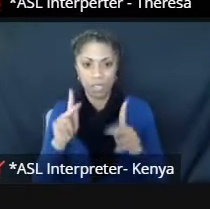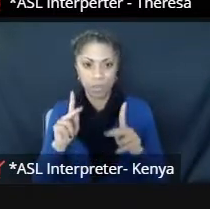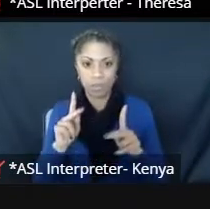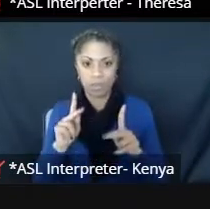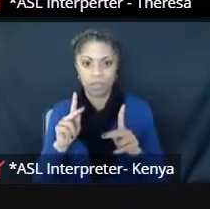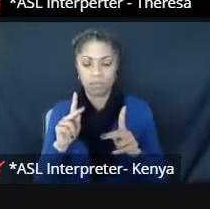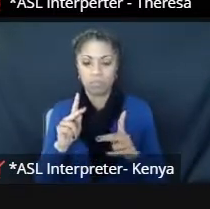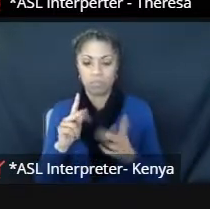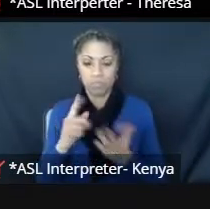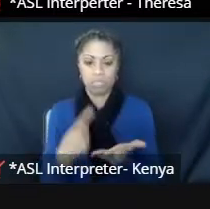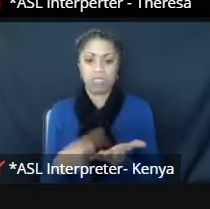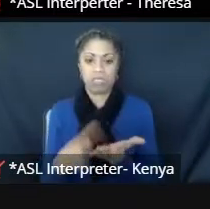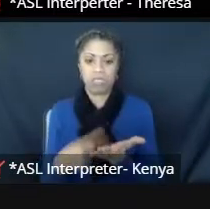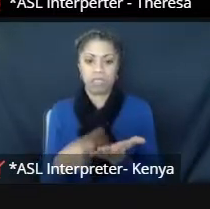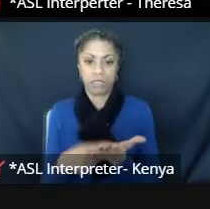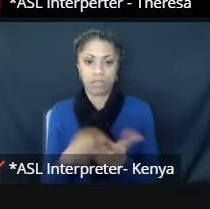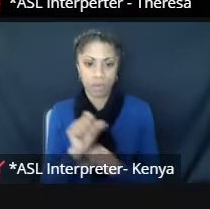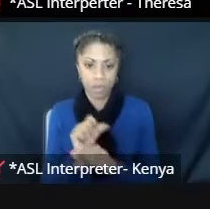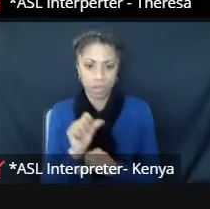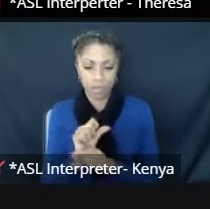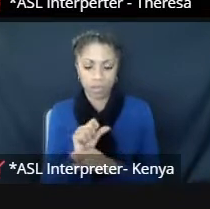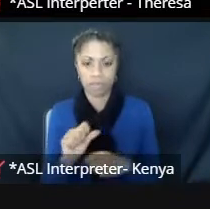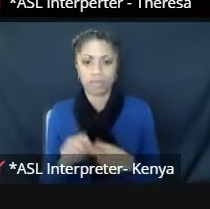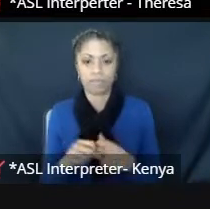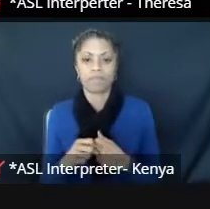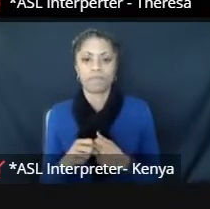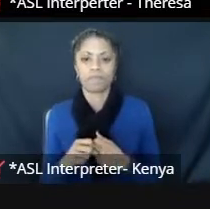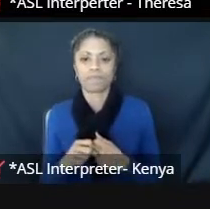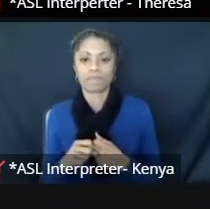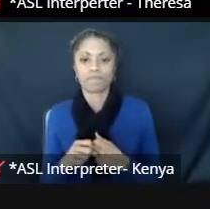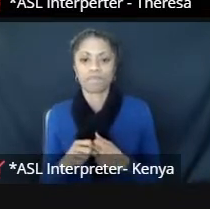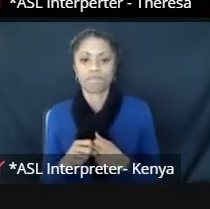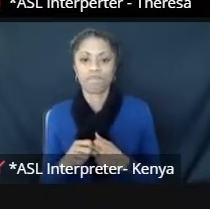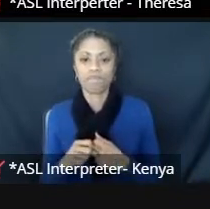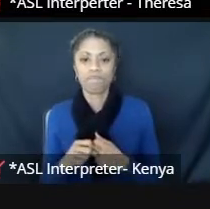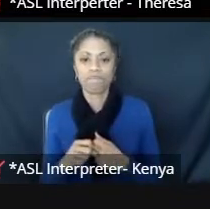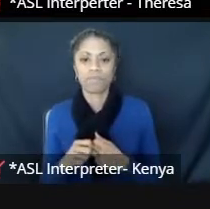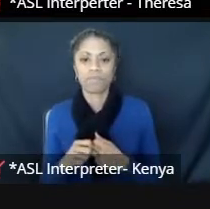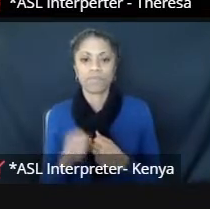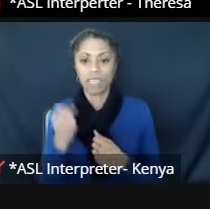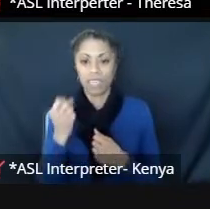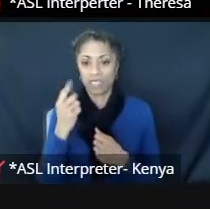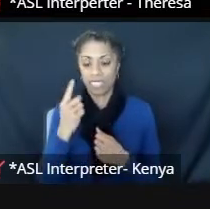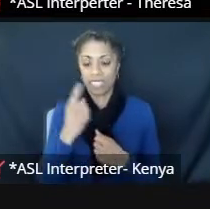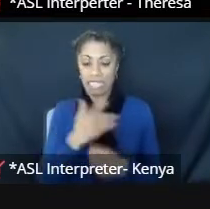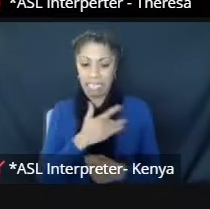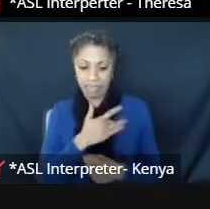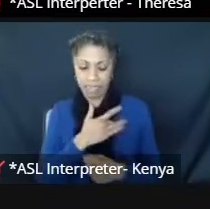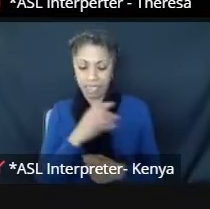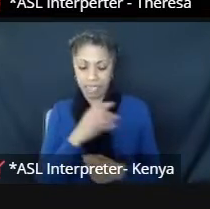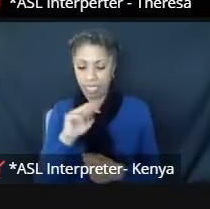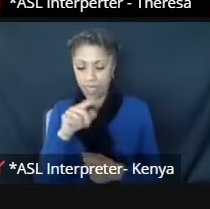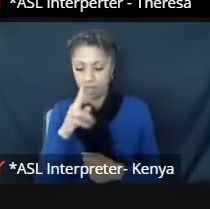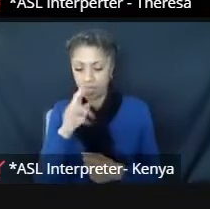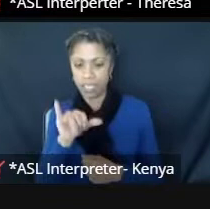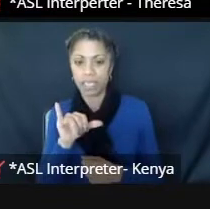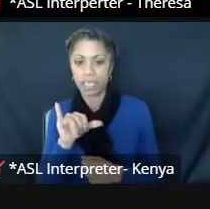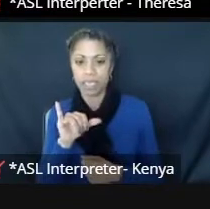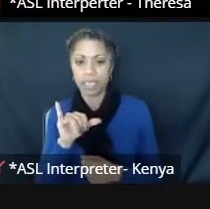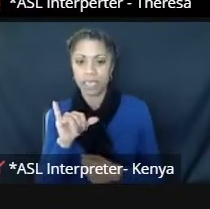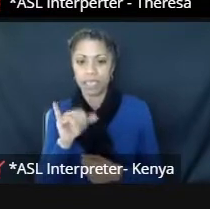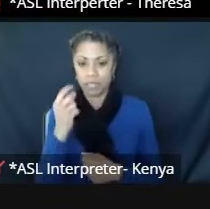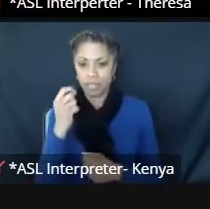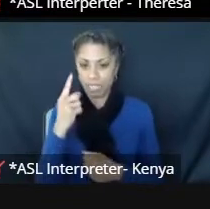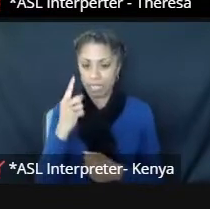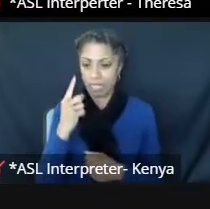which is seeking to understand the views, feelings, and needs of others as we do the work together. And